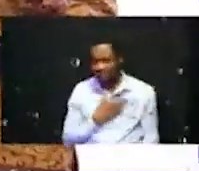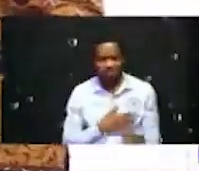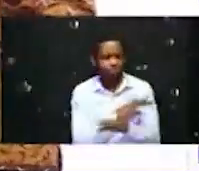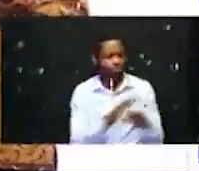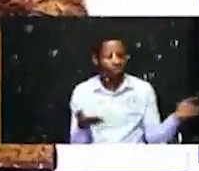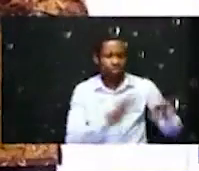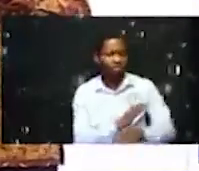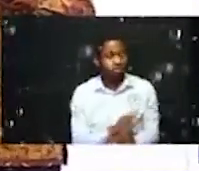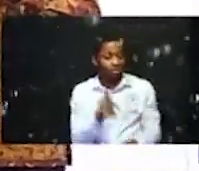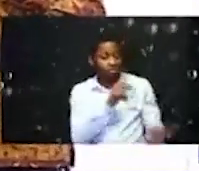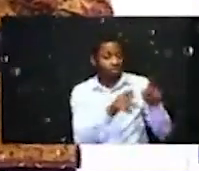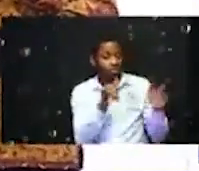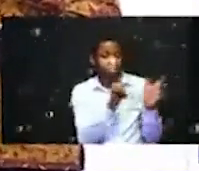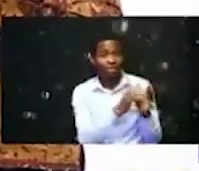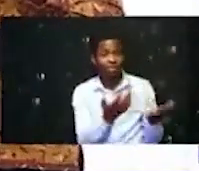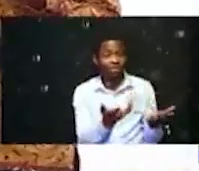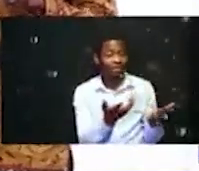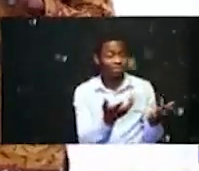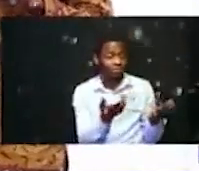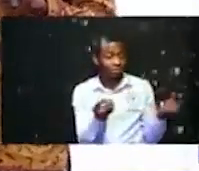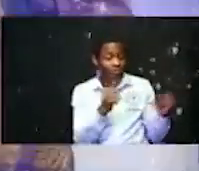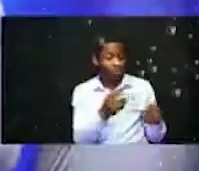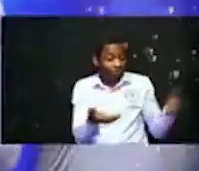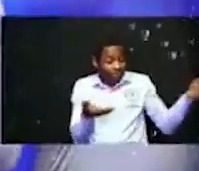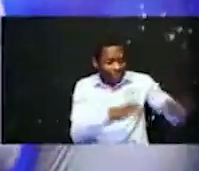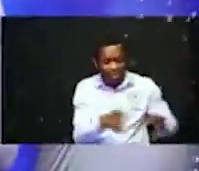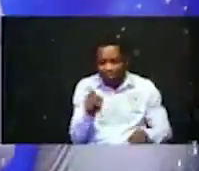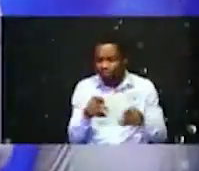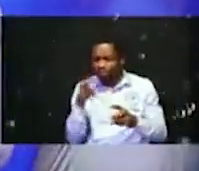When they die, people cry, who did me join you?